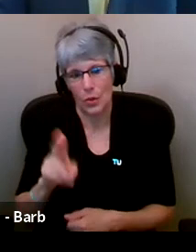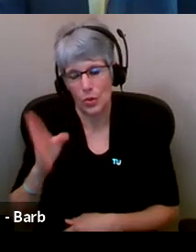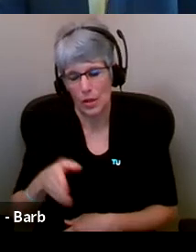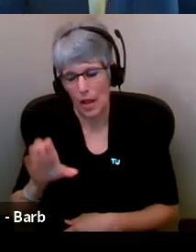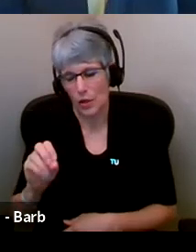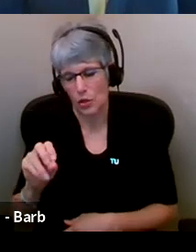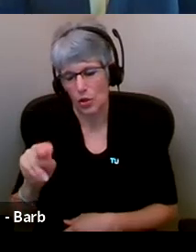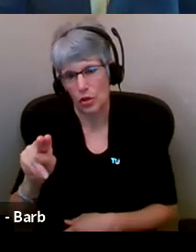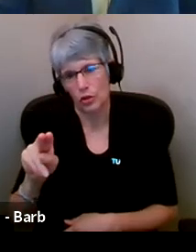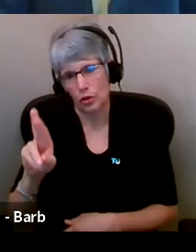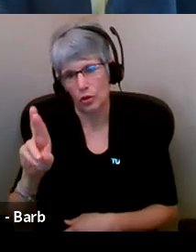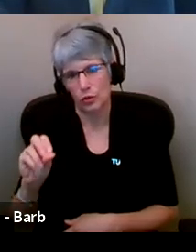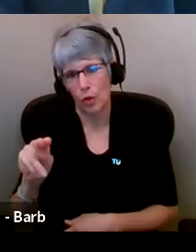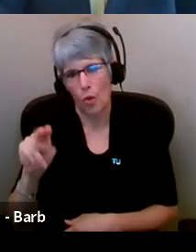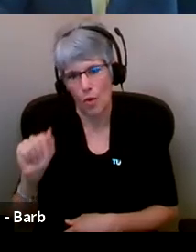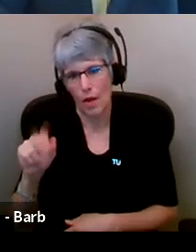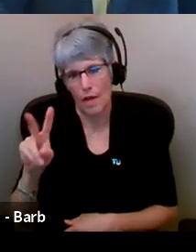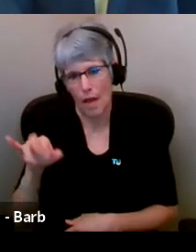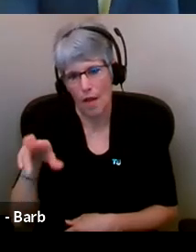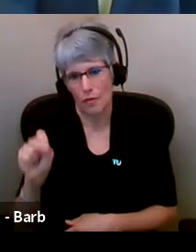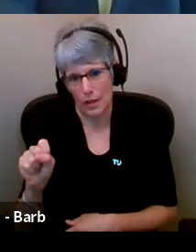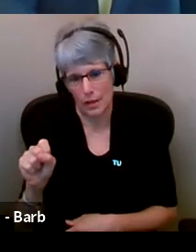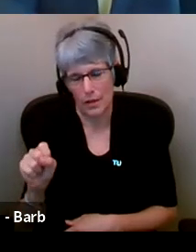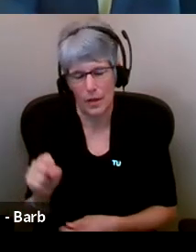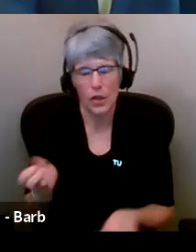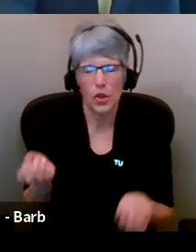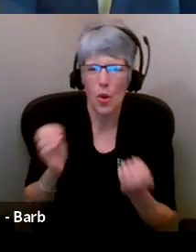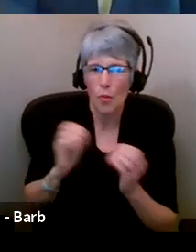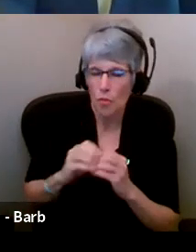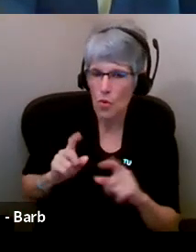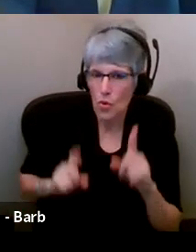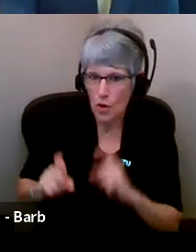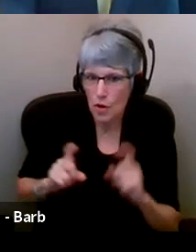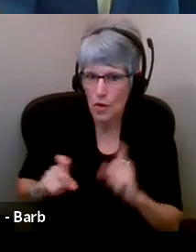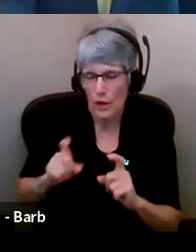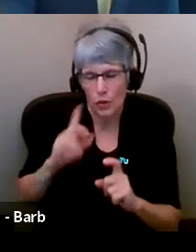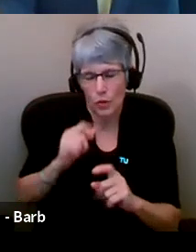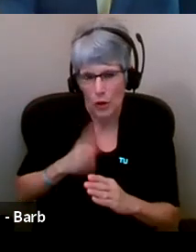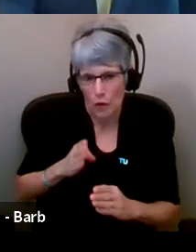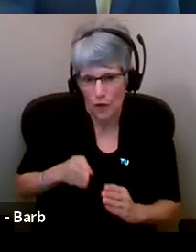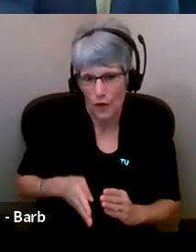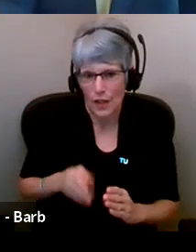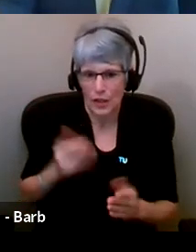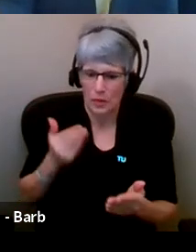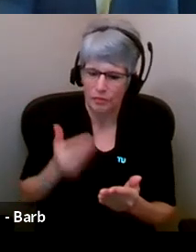Some additional questions that we'll try to get through here as we start to wrap things up.